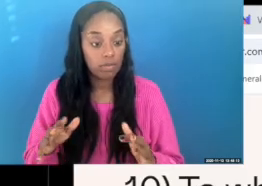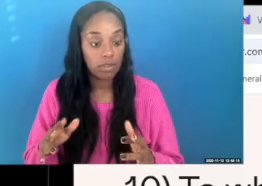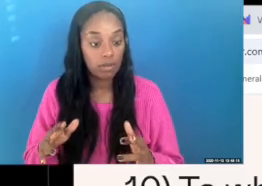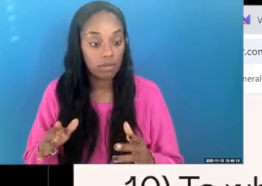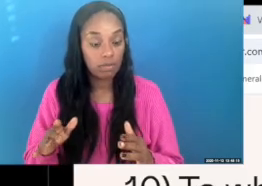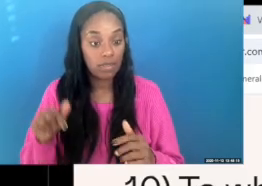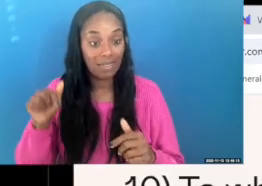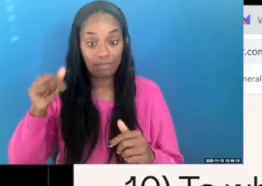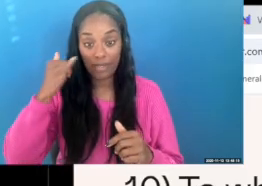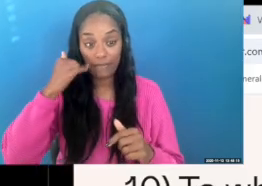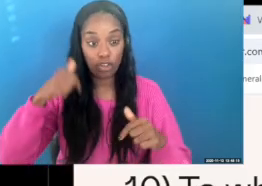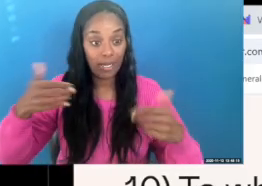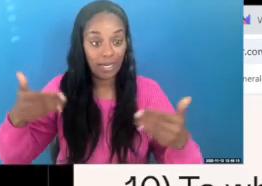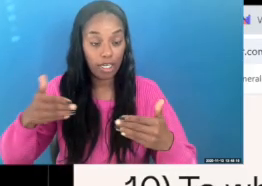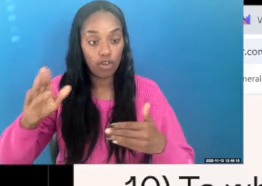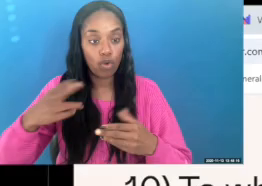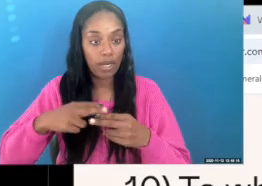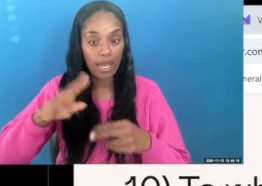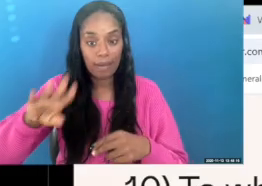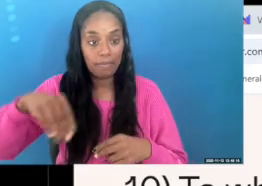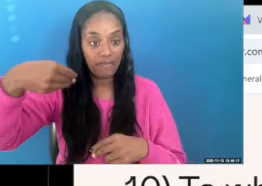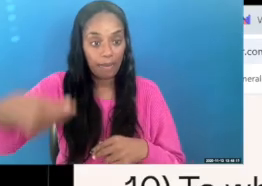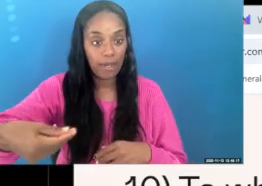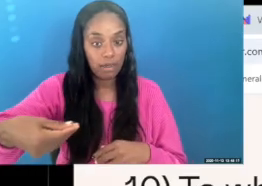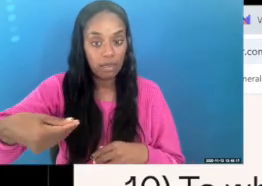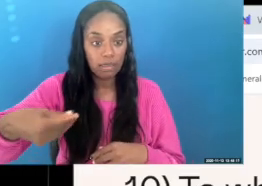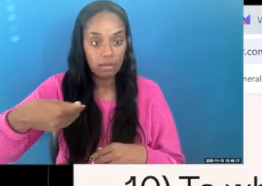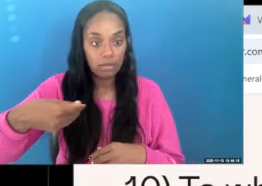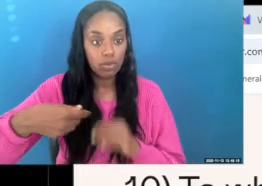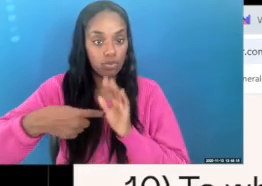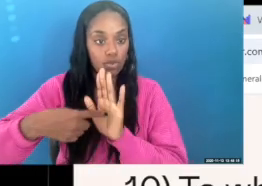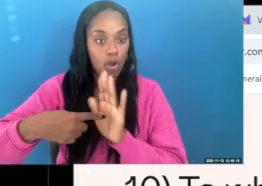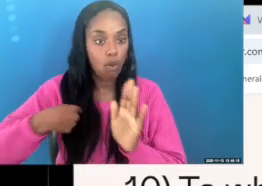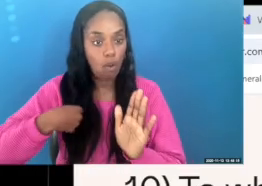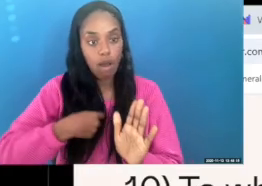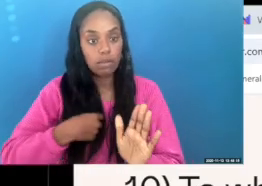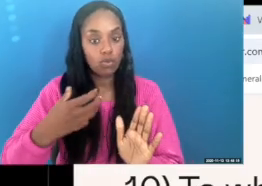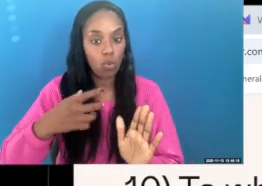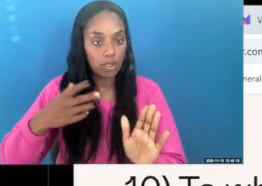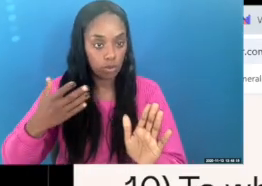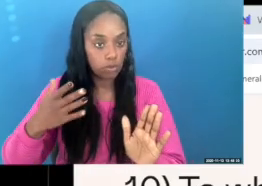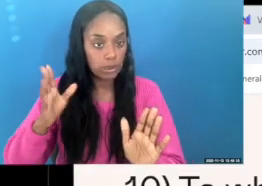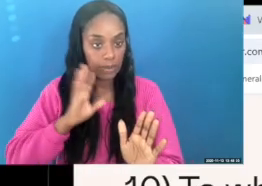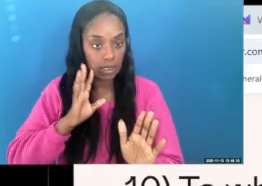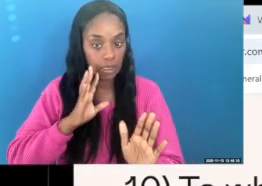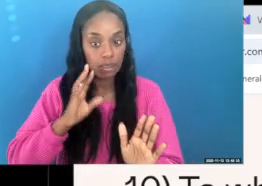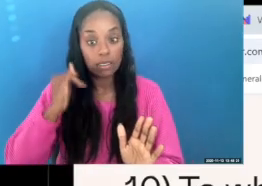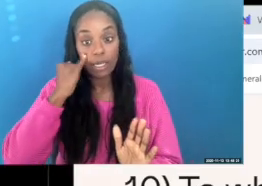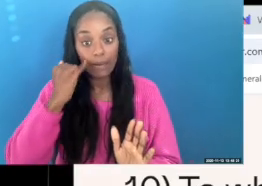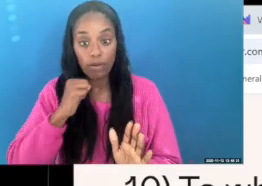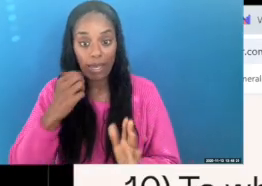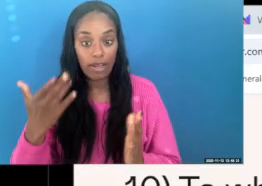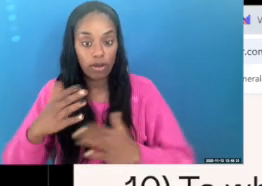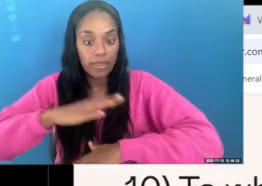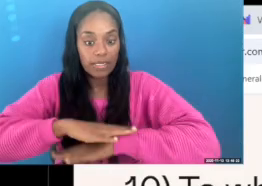explain why that is the case, and you are in the room, you can tip over, stand